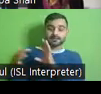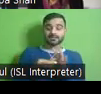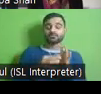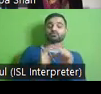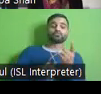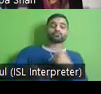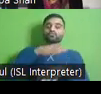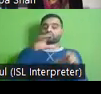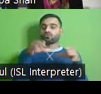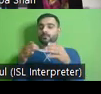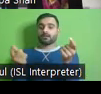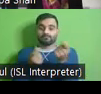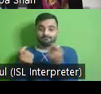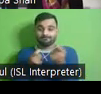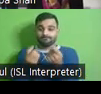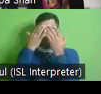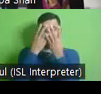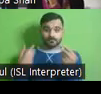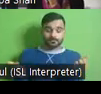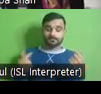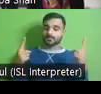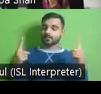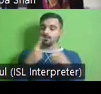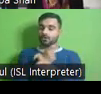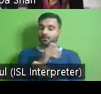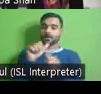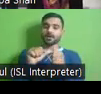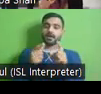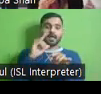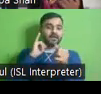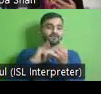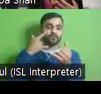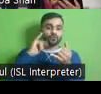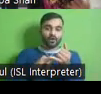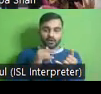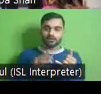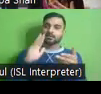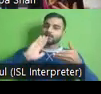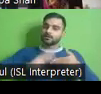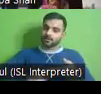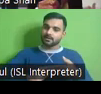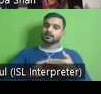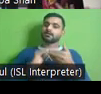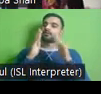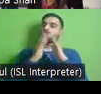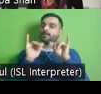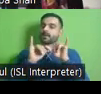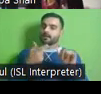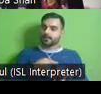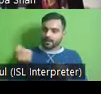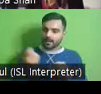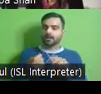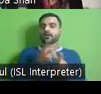authorities facilitate the resolution of conflict amongst Adivasis, whether it's a marriage dispute, a land claim, an accusation